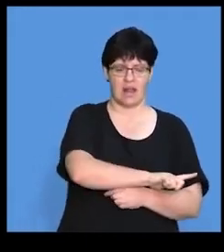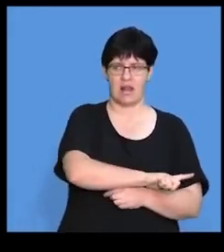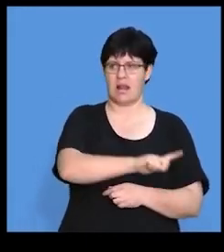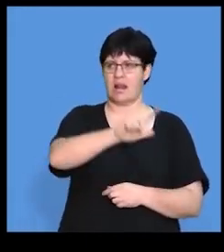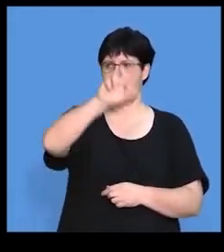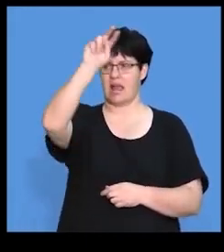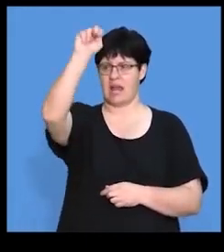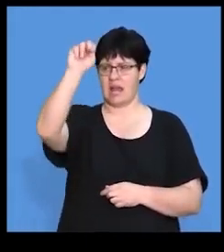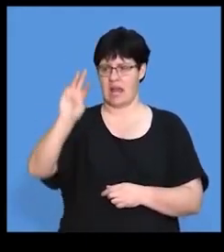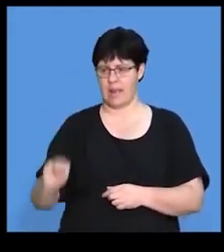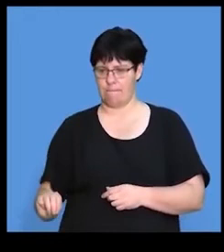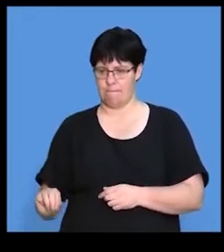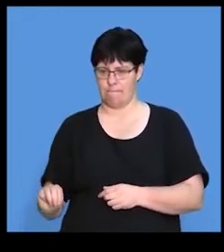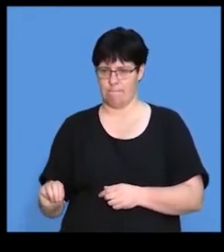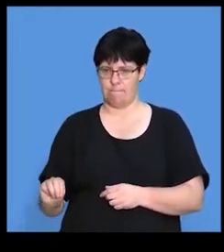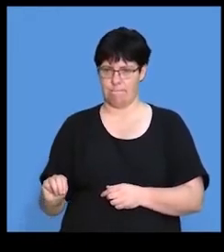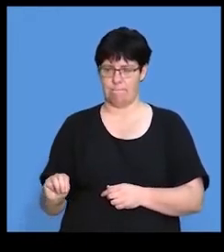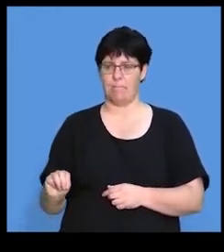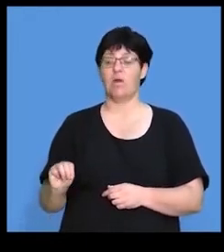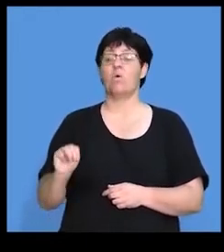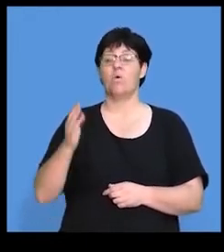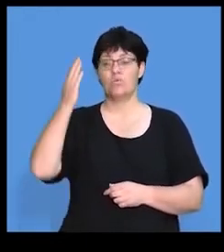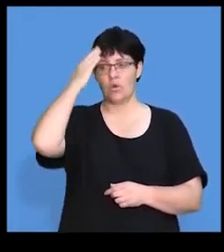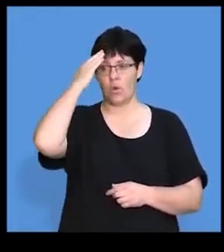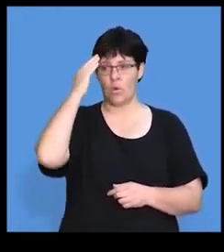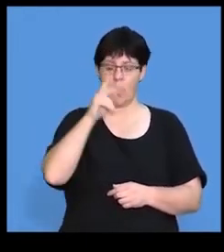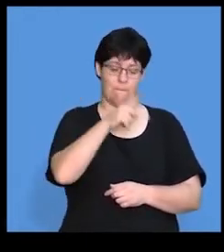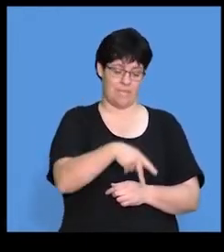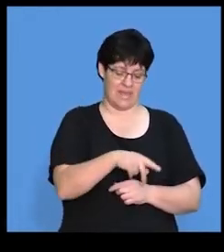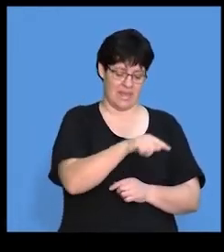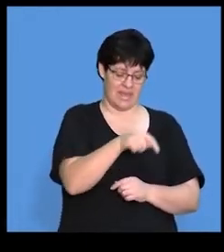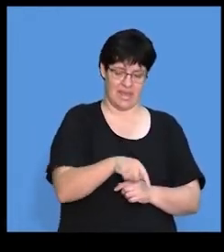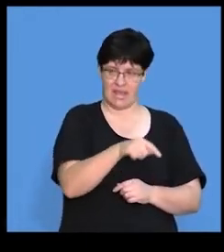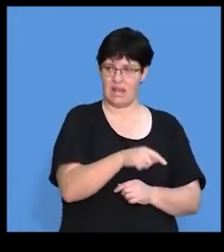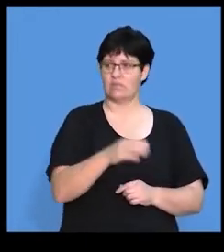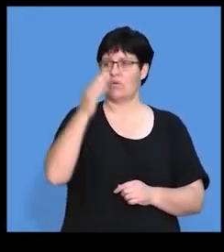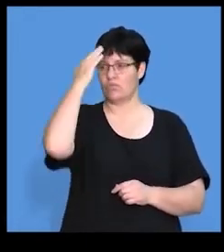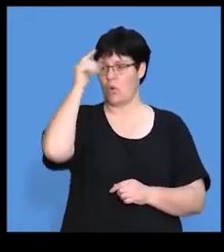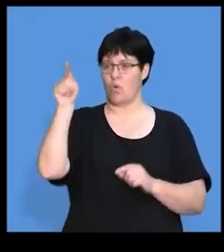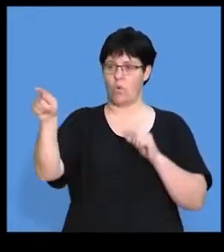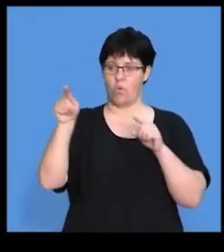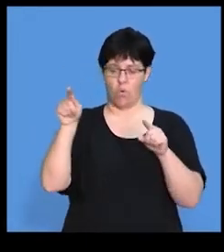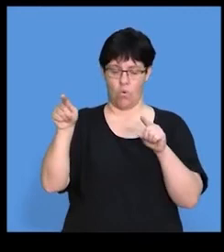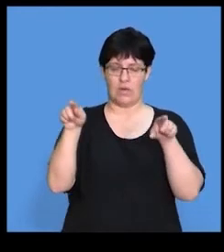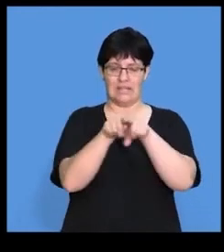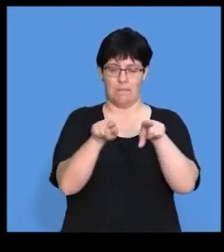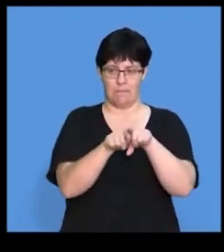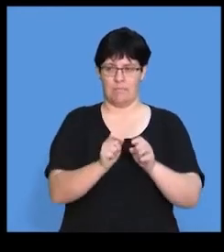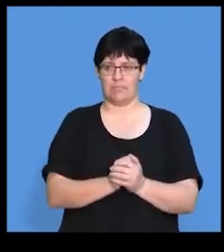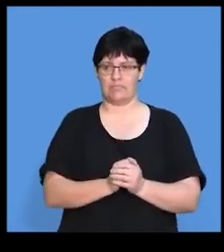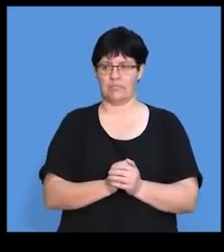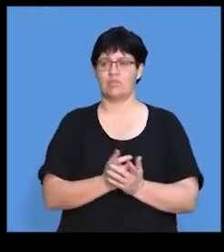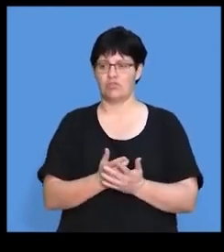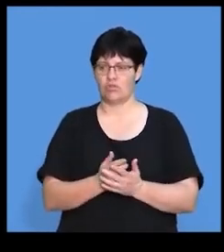have LNM. We know that this is angle P, and we know that those two sides are equal.